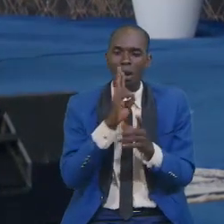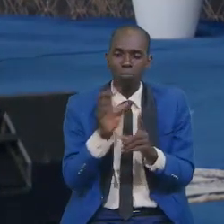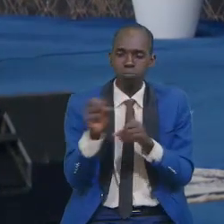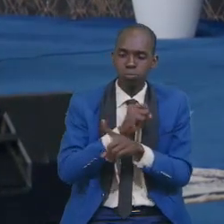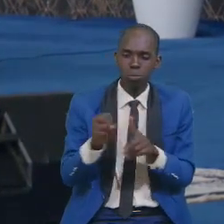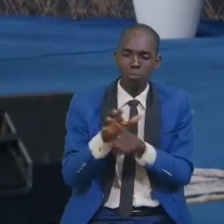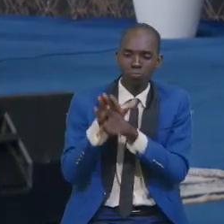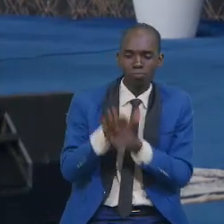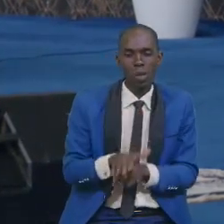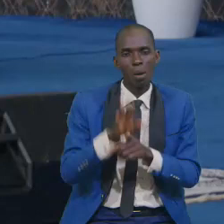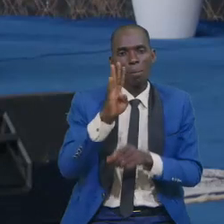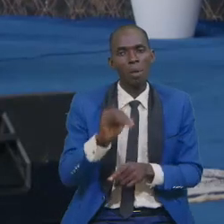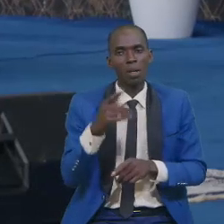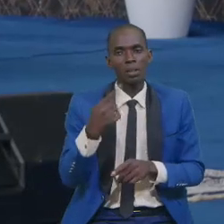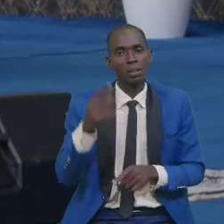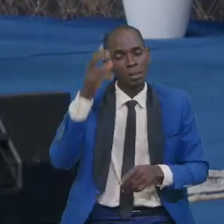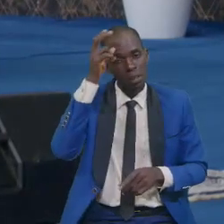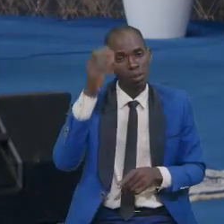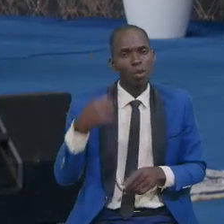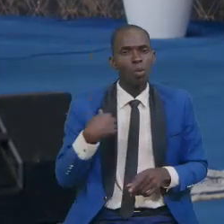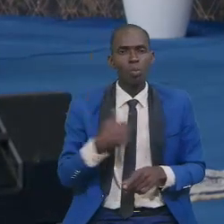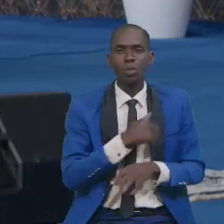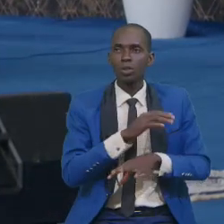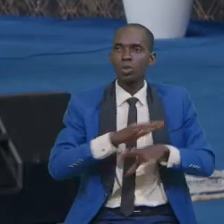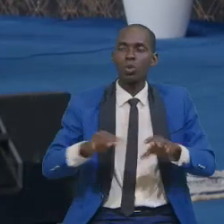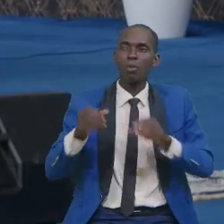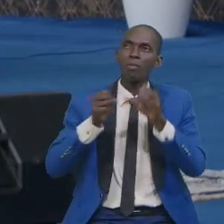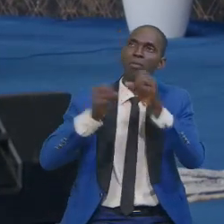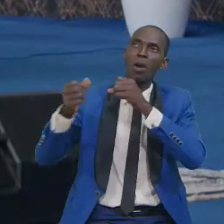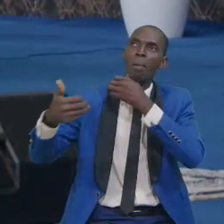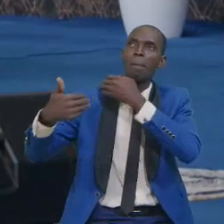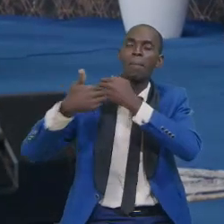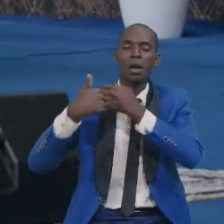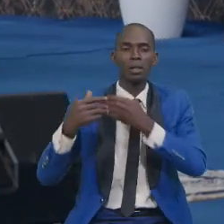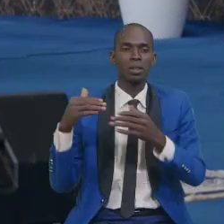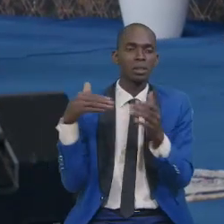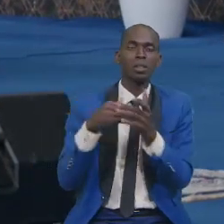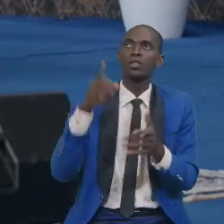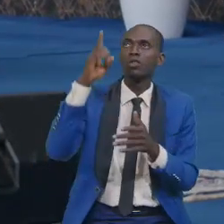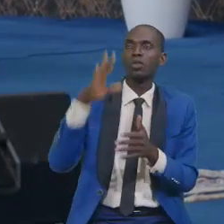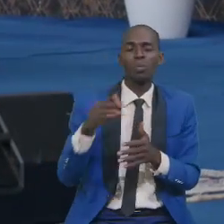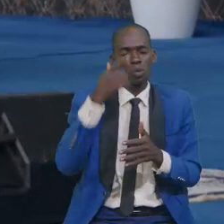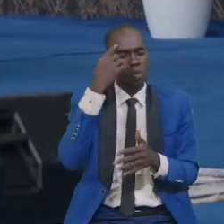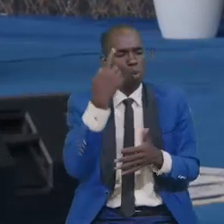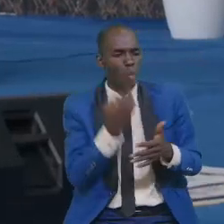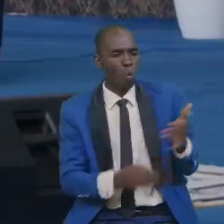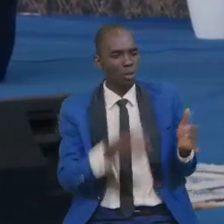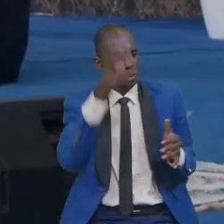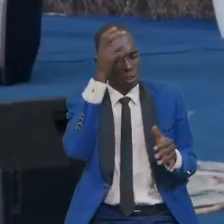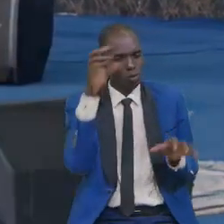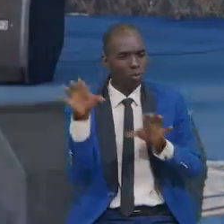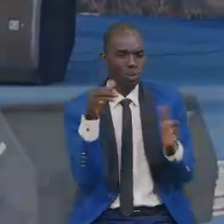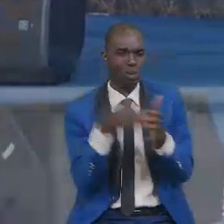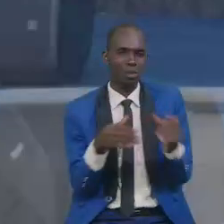you don't revenge on God what the devil is doing you don't retaliate on God watch The